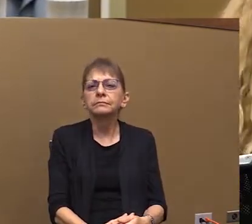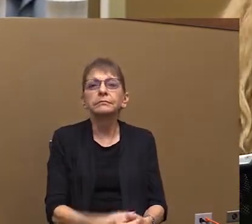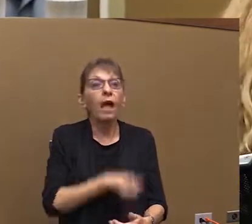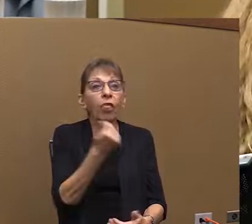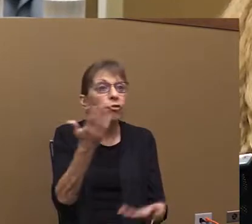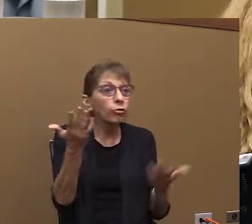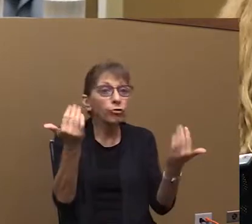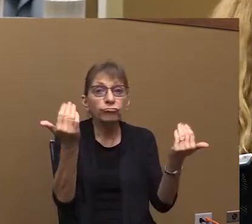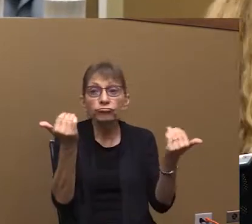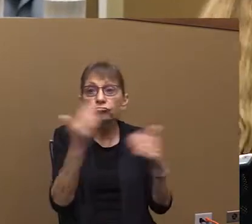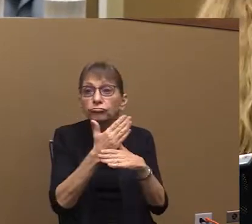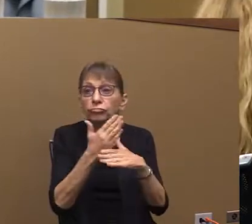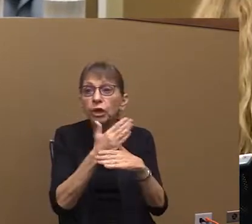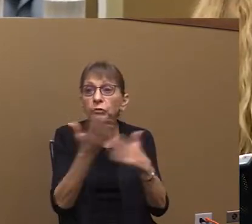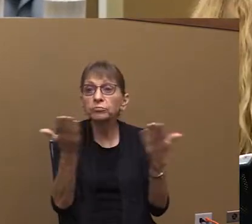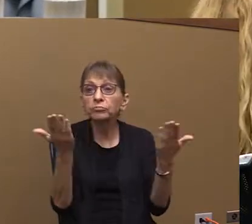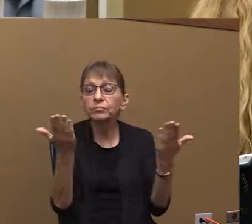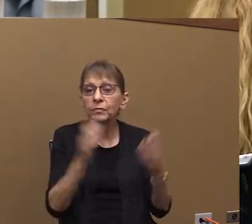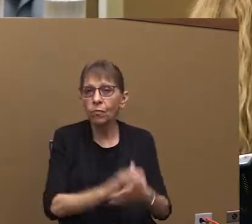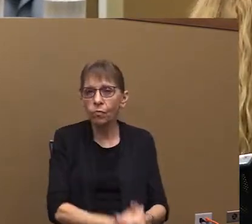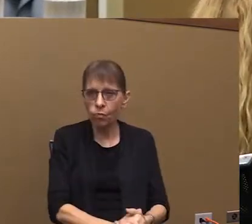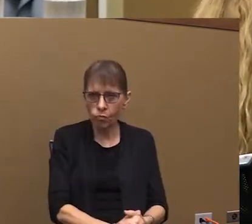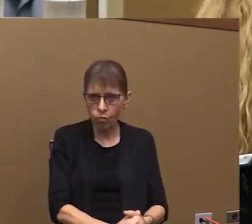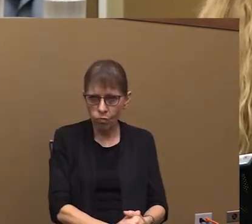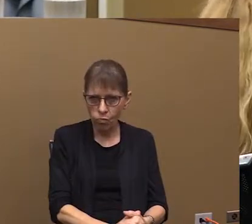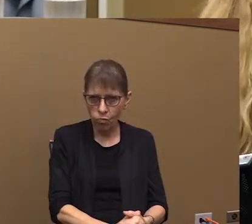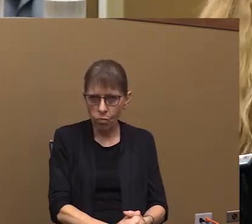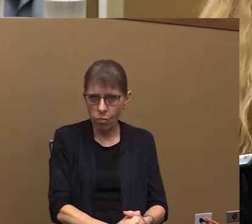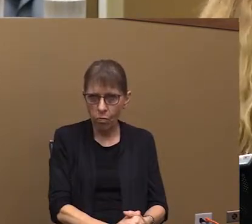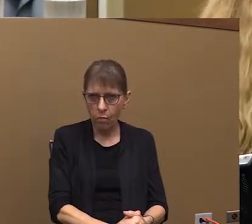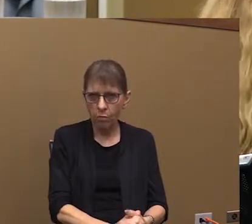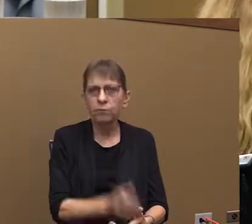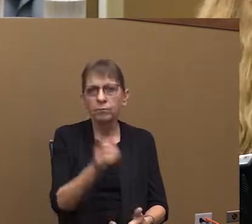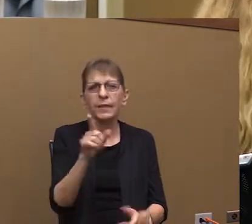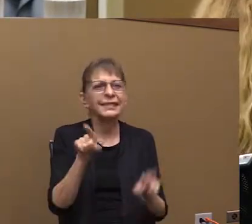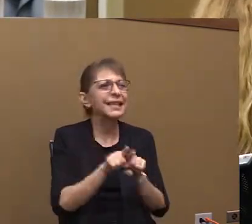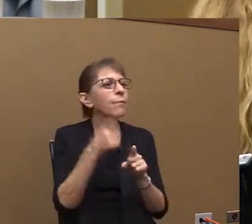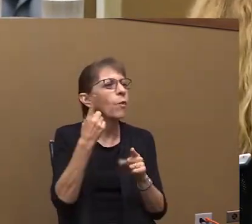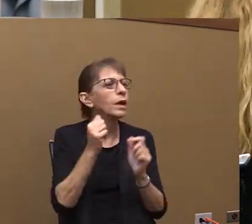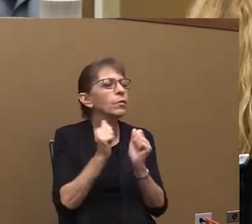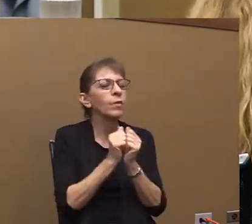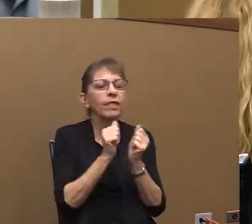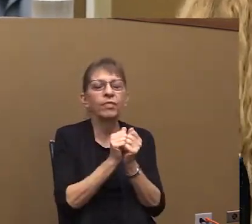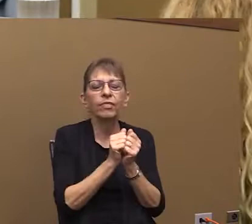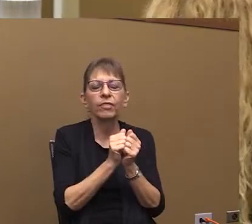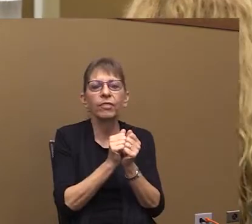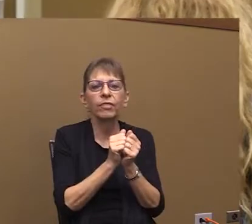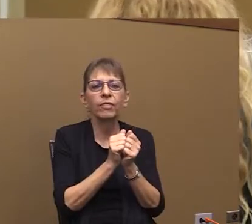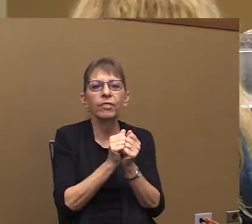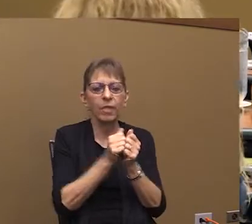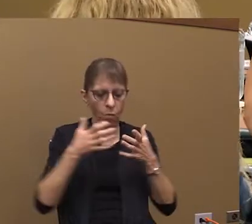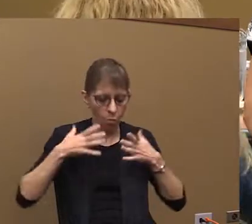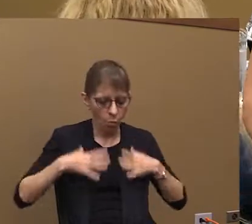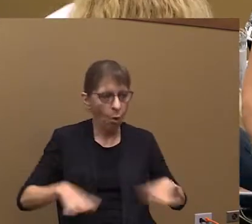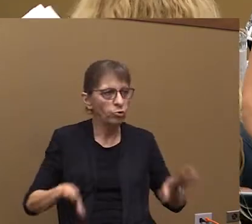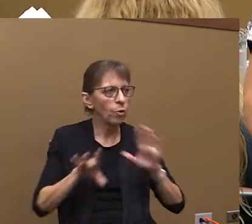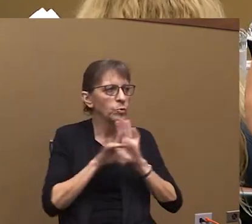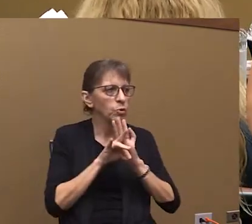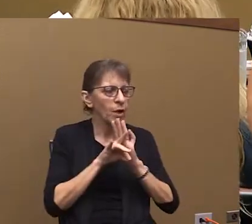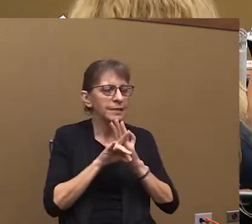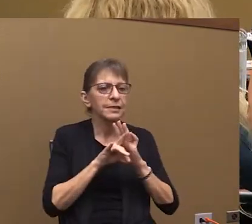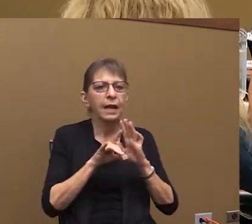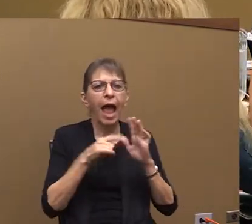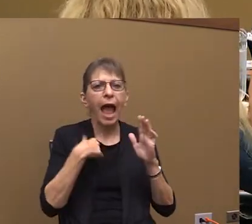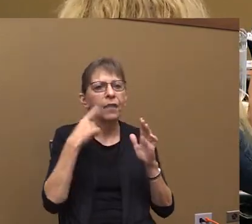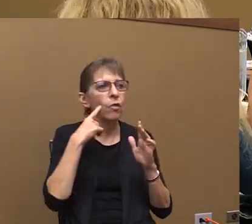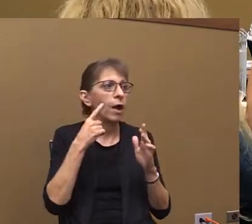sharing other captions you put? Well, we had the same one with the wardrobe choice. I